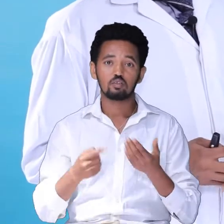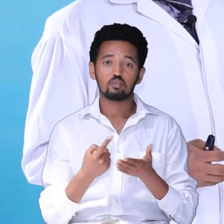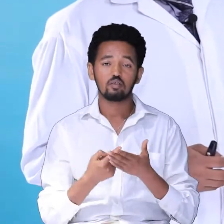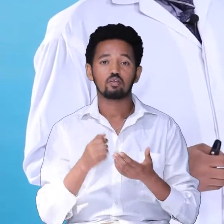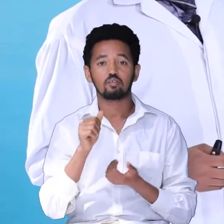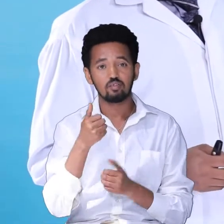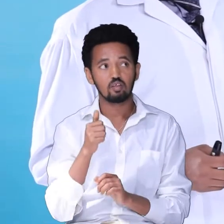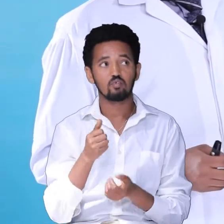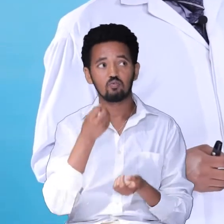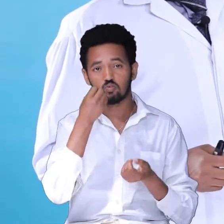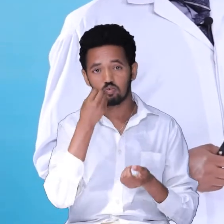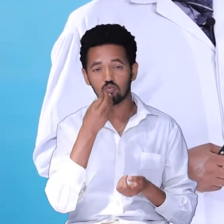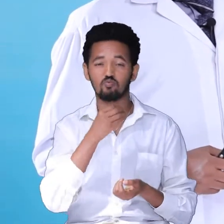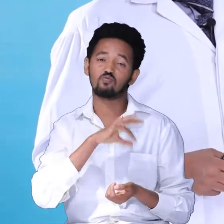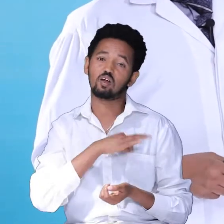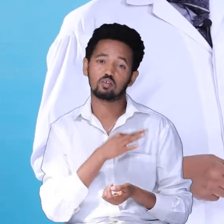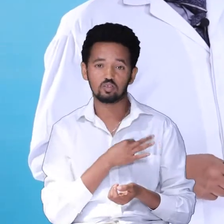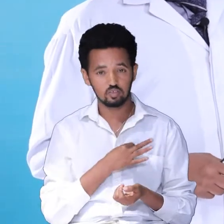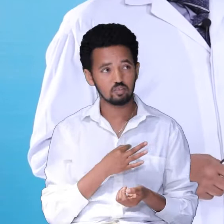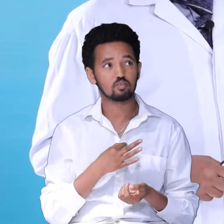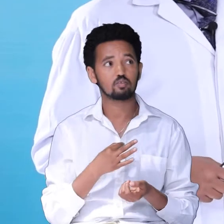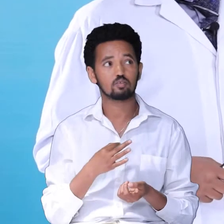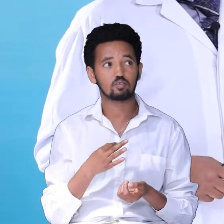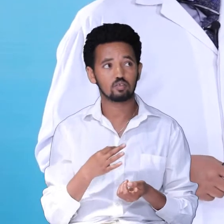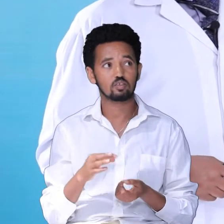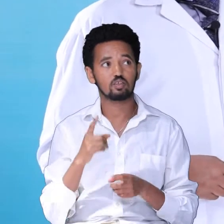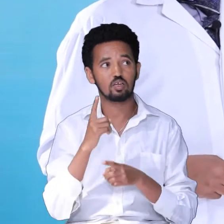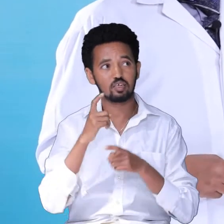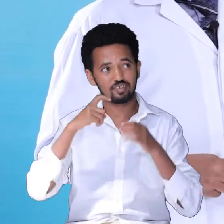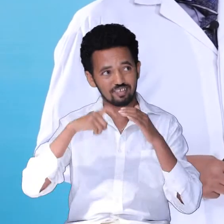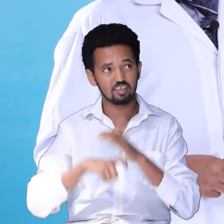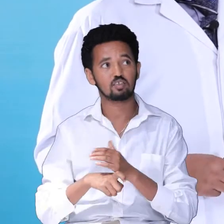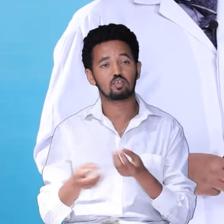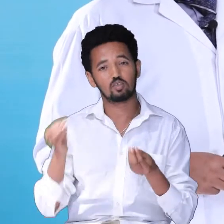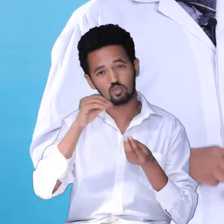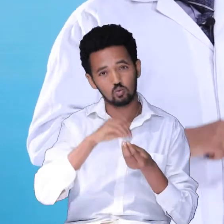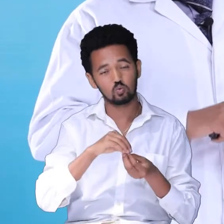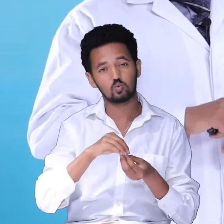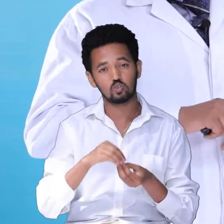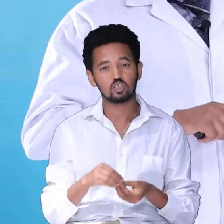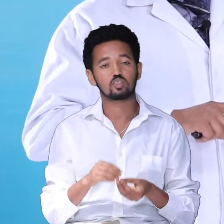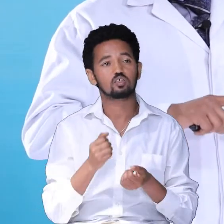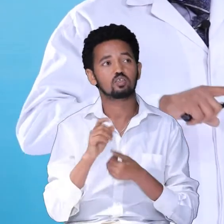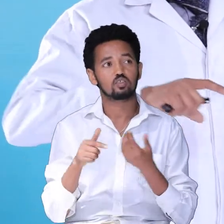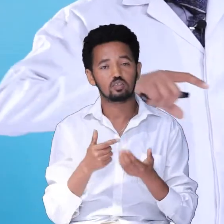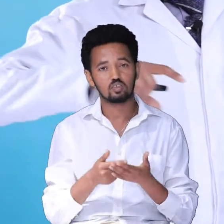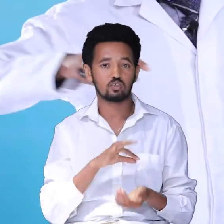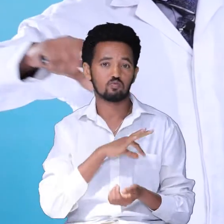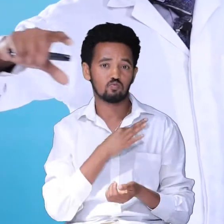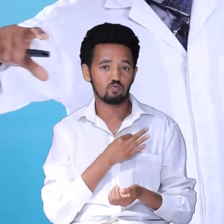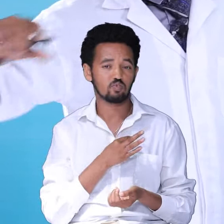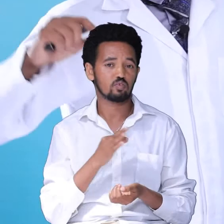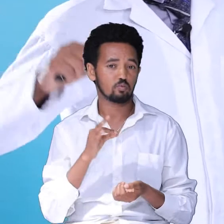1810, the French Empire itself had been extended to include the vast French